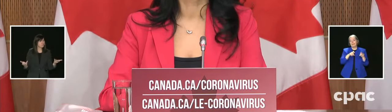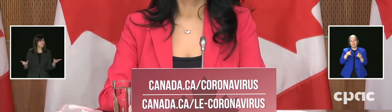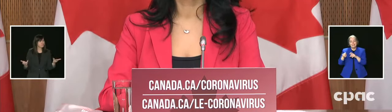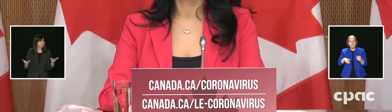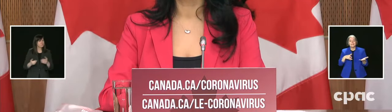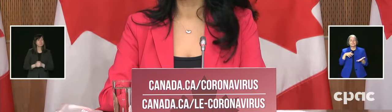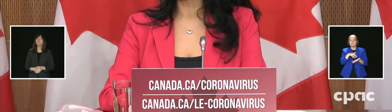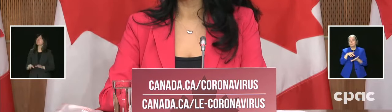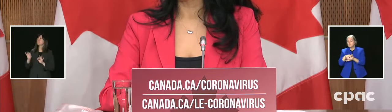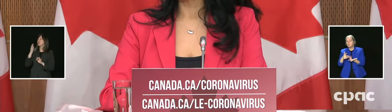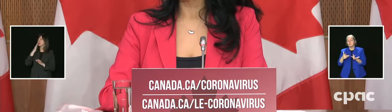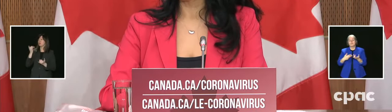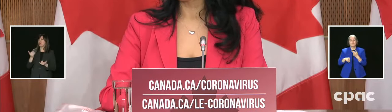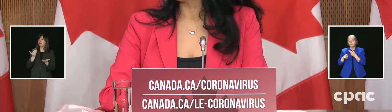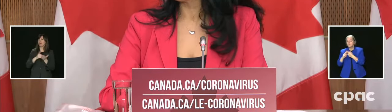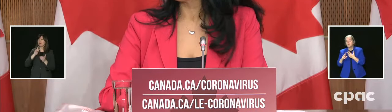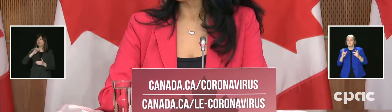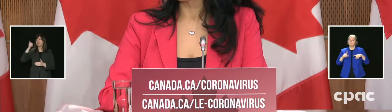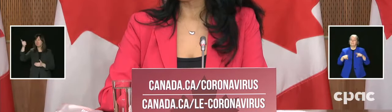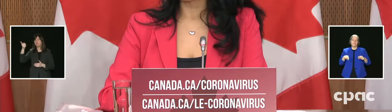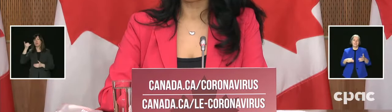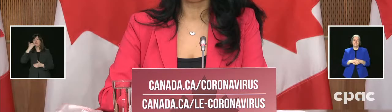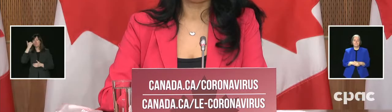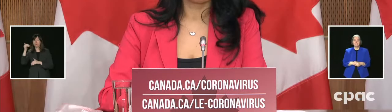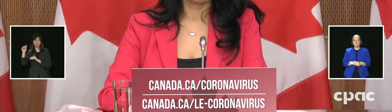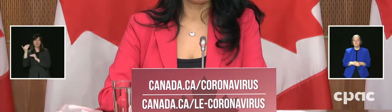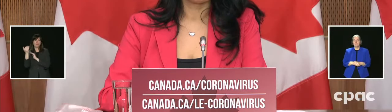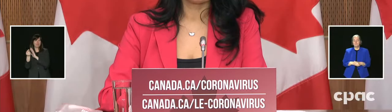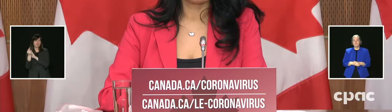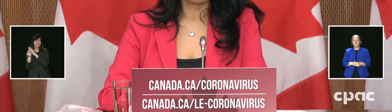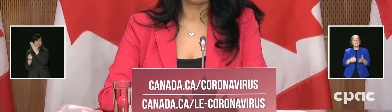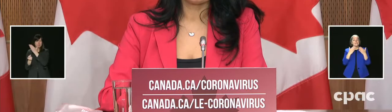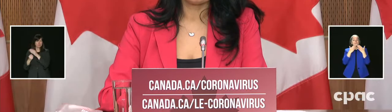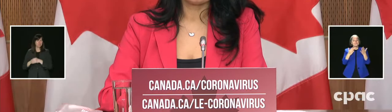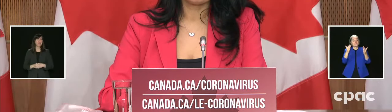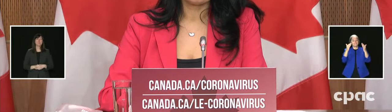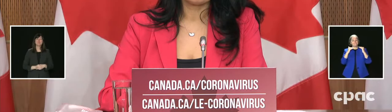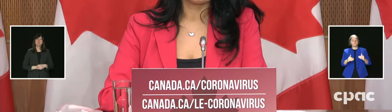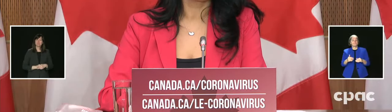Thank you, Dr. Sharma. We'll now turn over to the phone for another 15 minutes. Operator, next question.